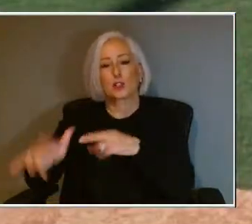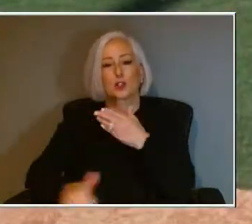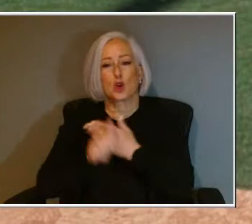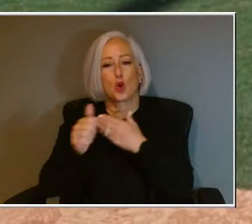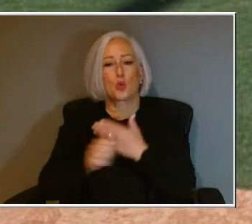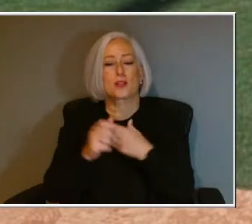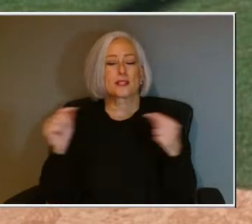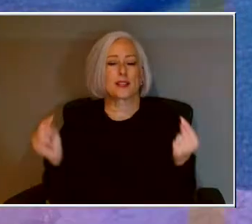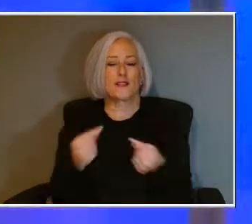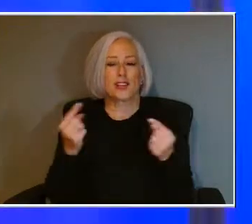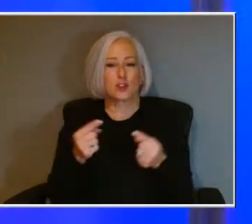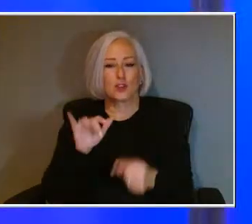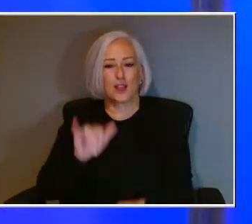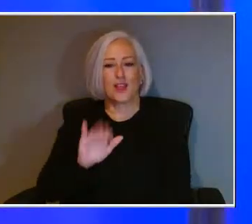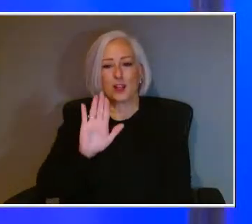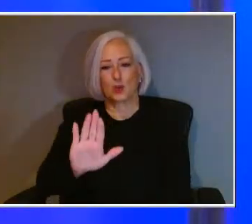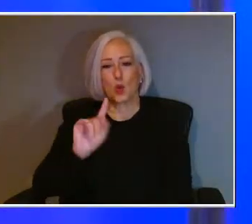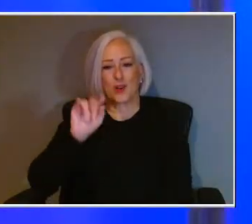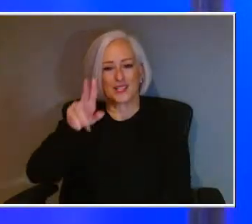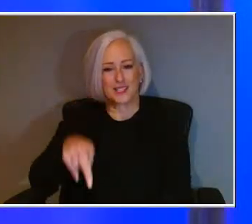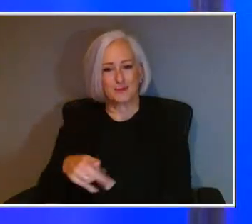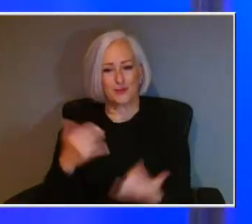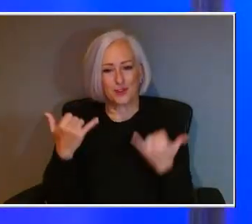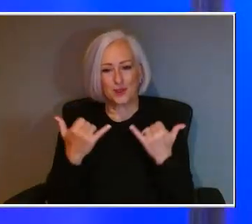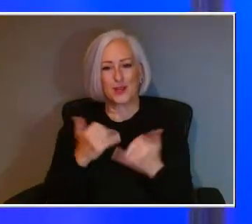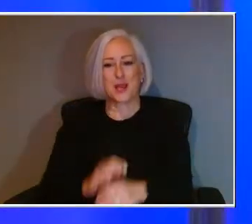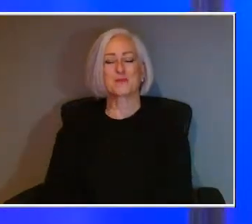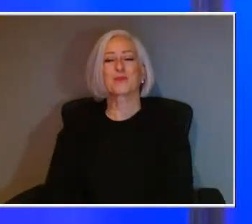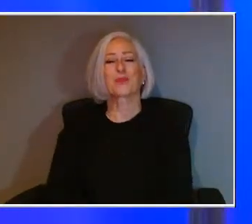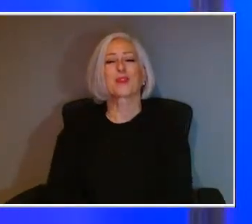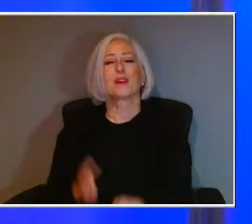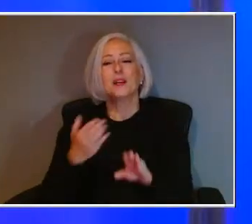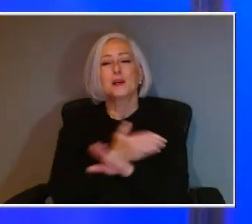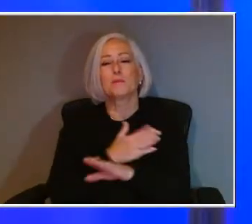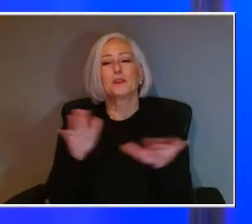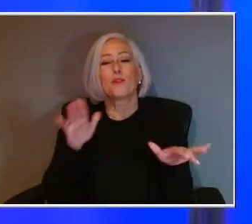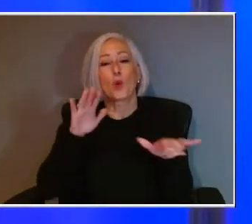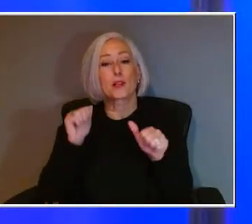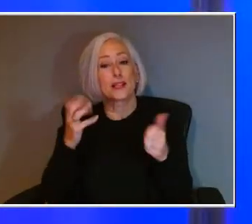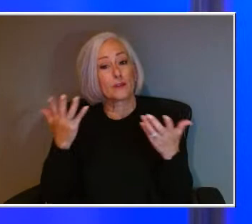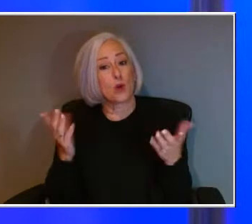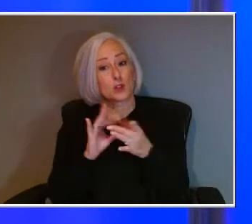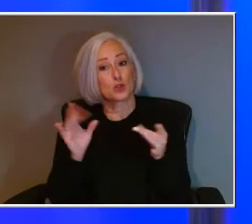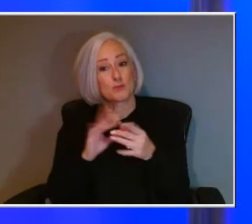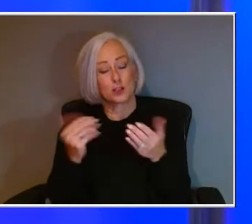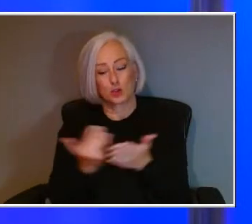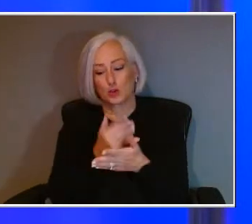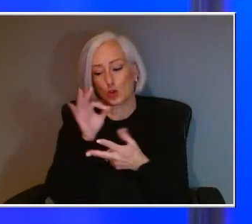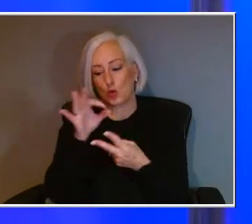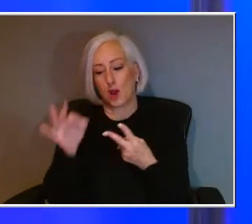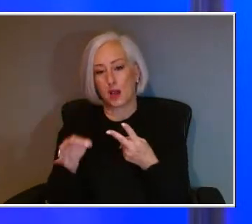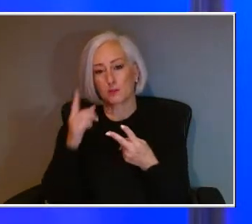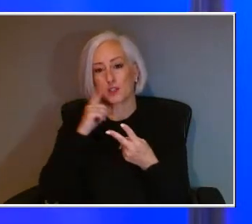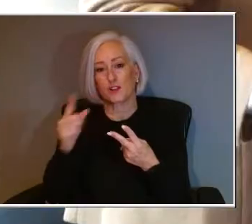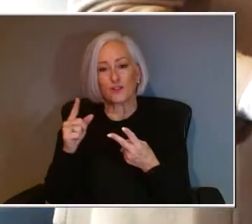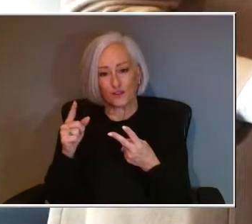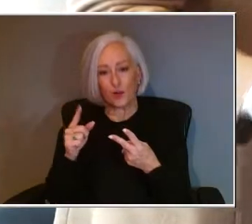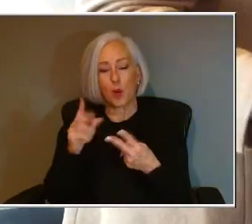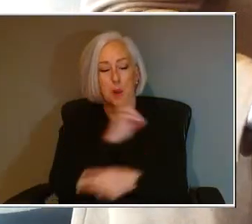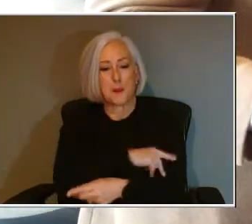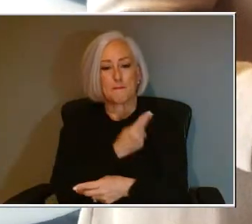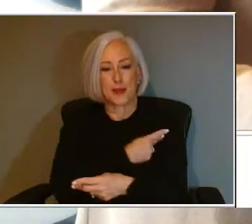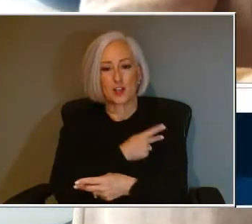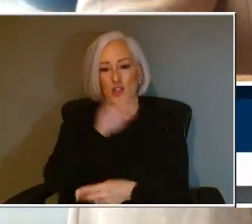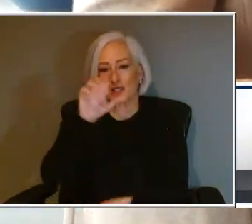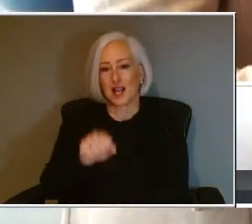that's your tip of the day. And before we go, we want to mention the new option for patients on the south side of the Kansas City area. Health